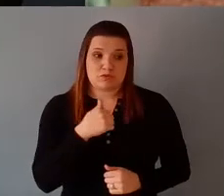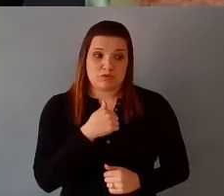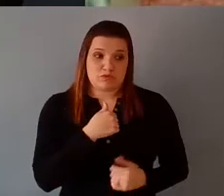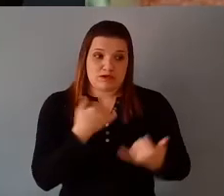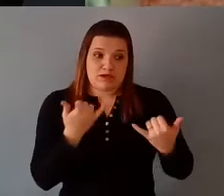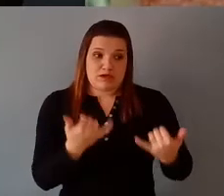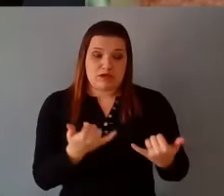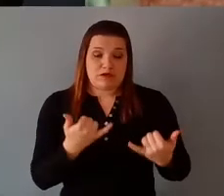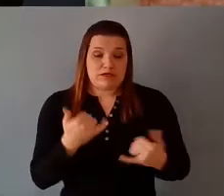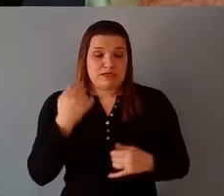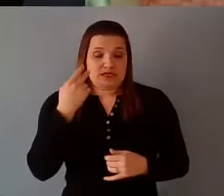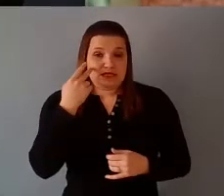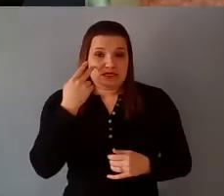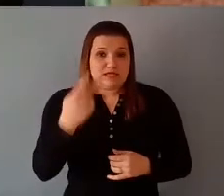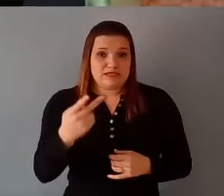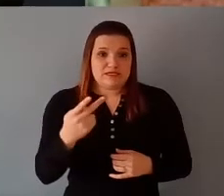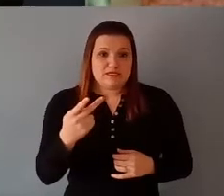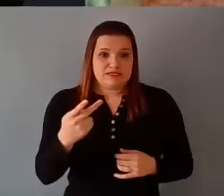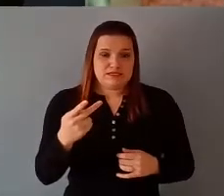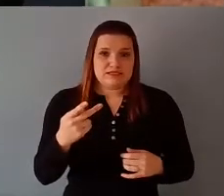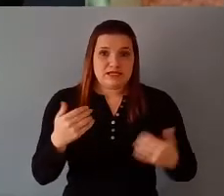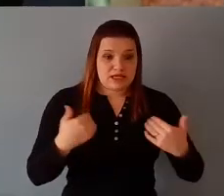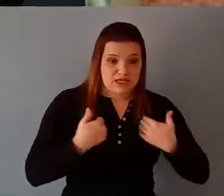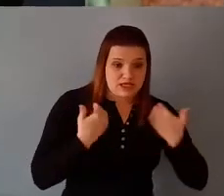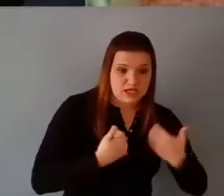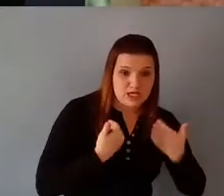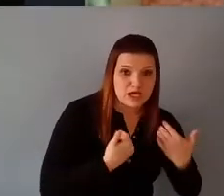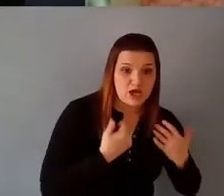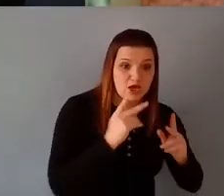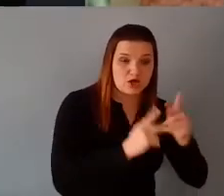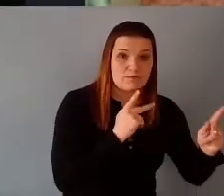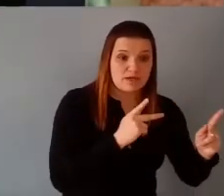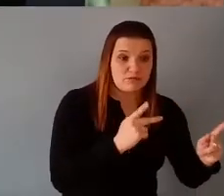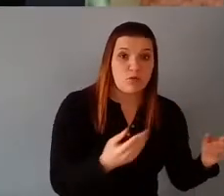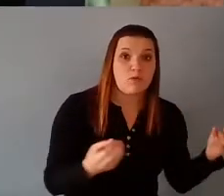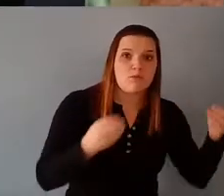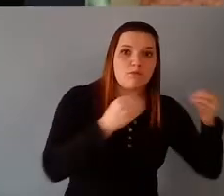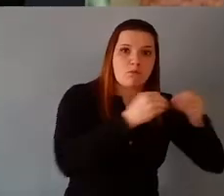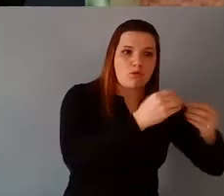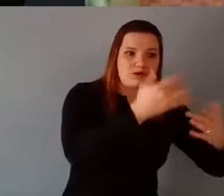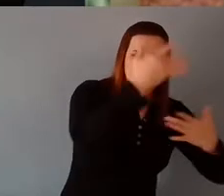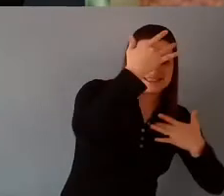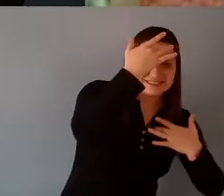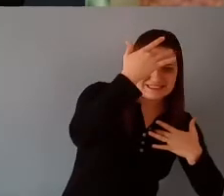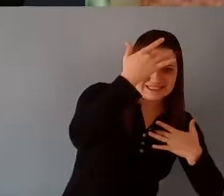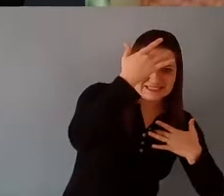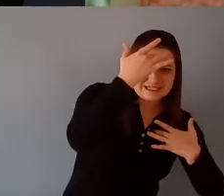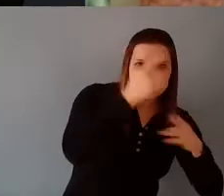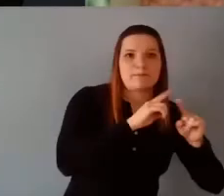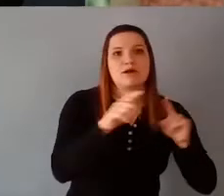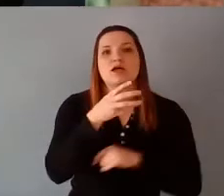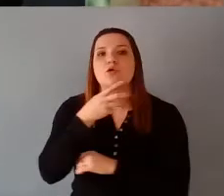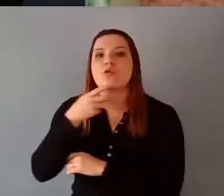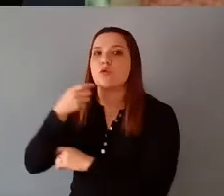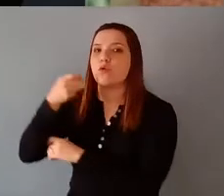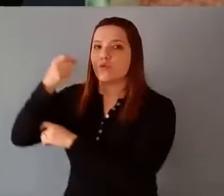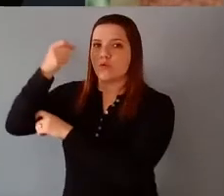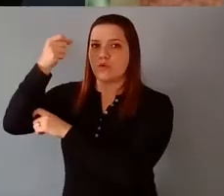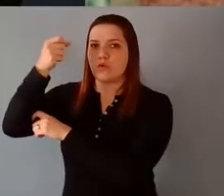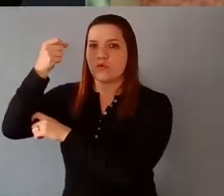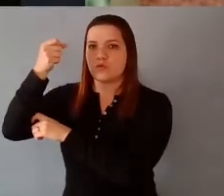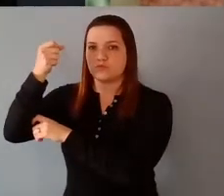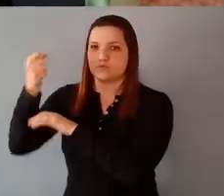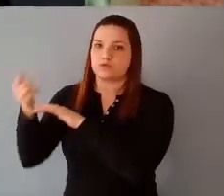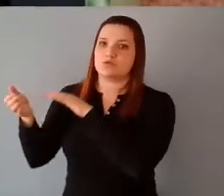disproportionate share of younger people contracting the virus, it's generally the older population that actually is dying from